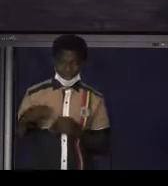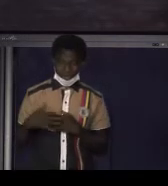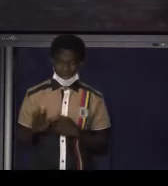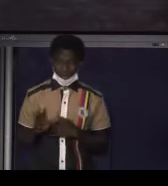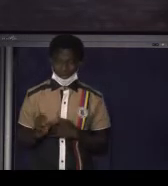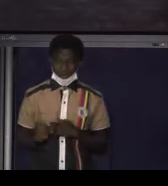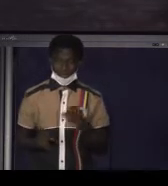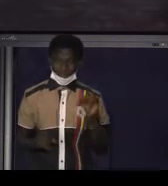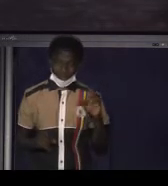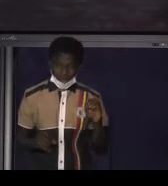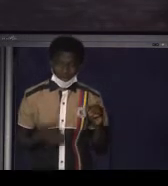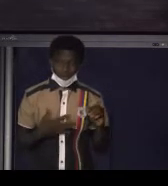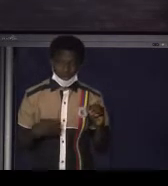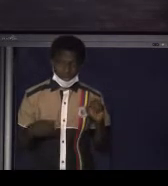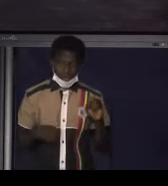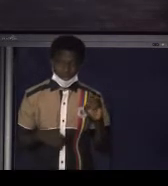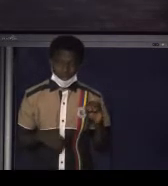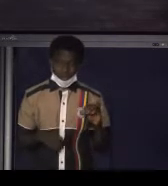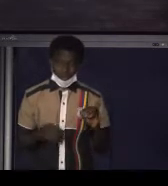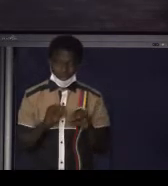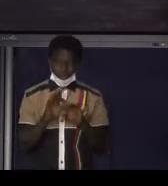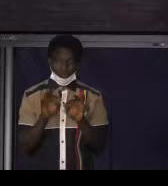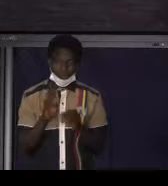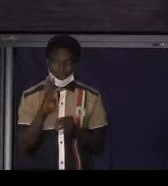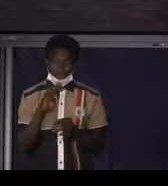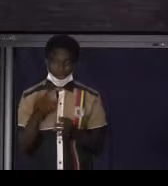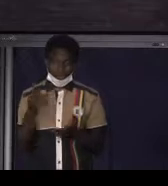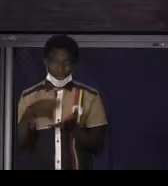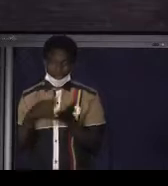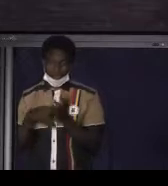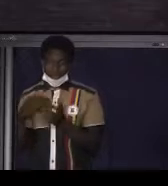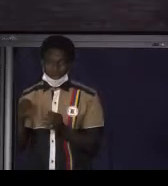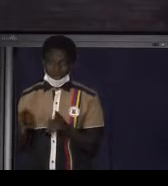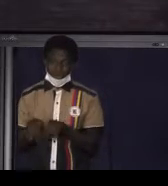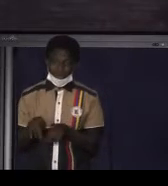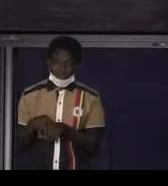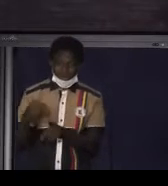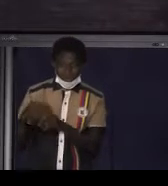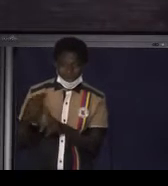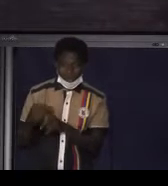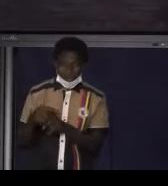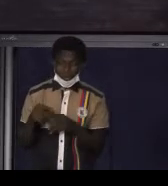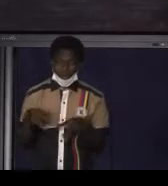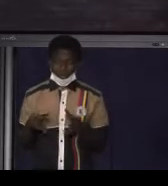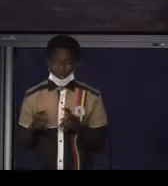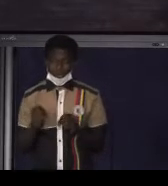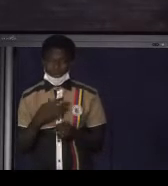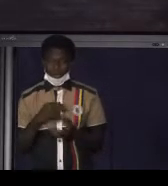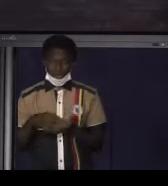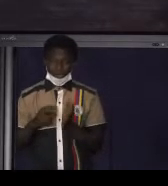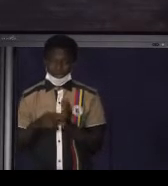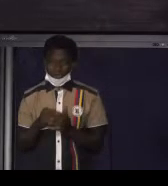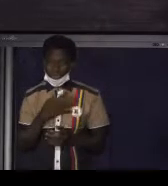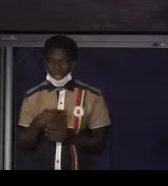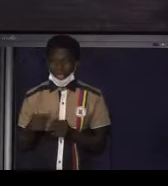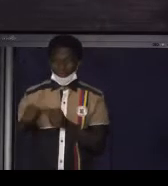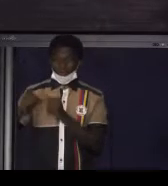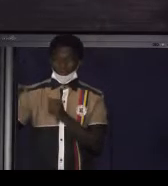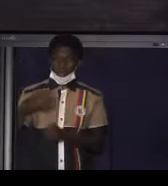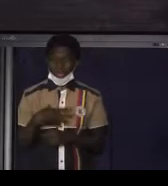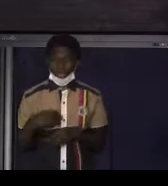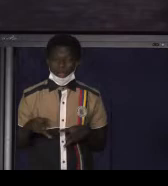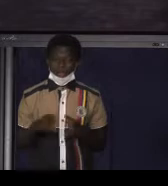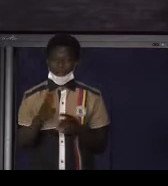away. So and so formed by the repetition of the same word so. Ways and means and far